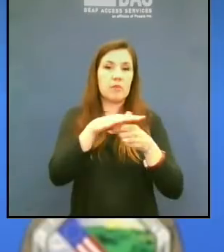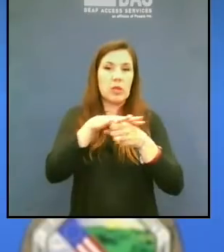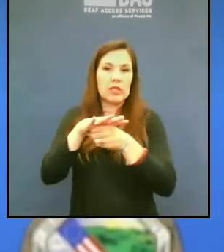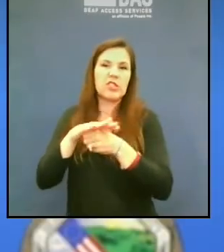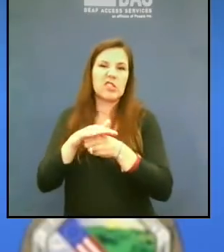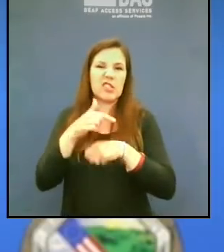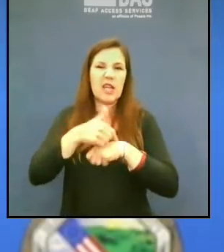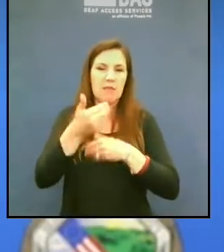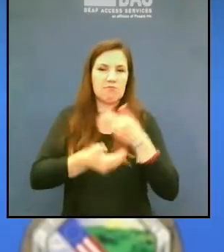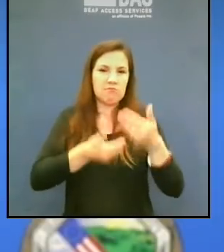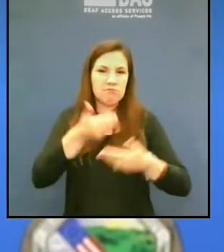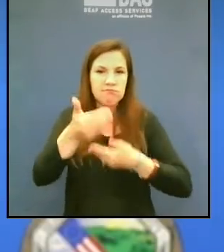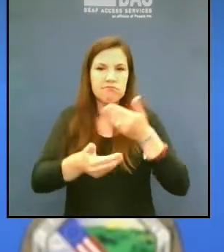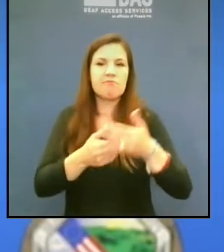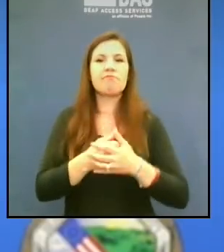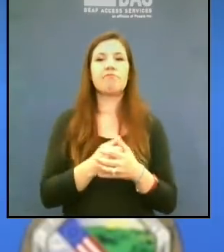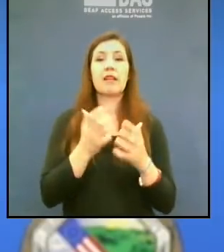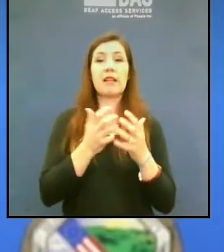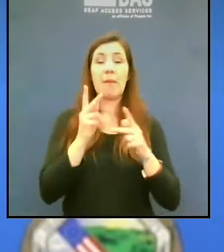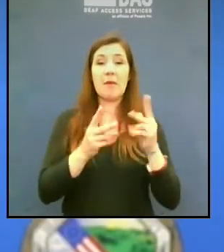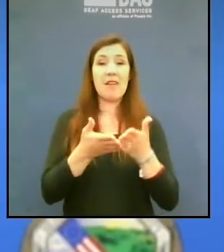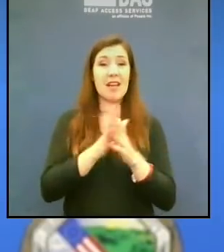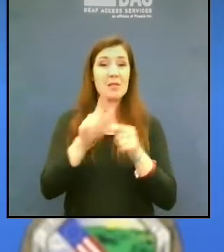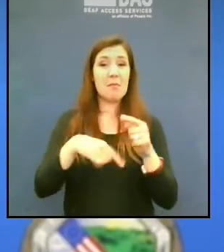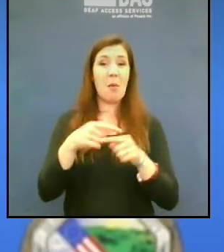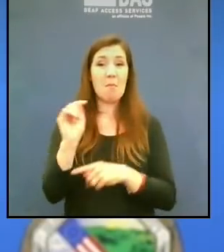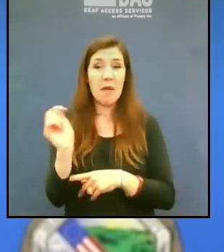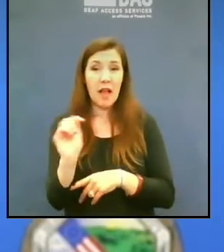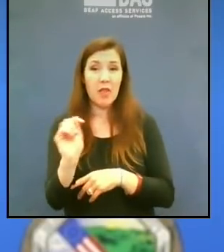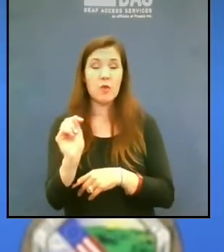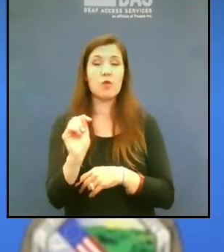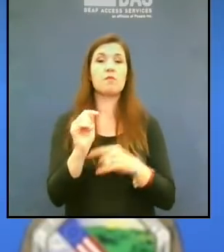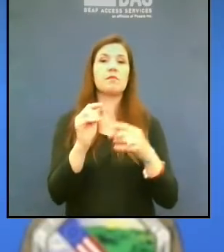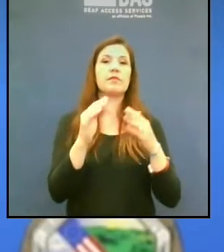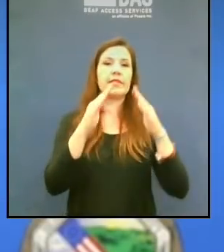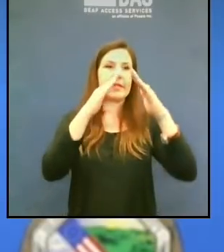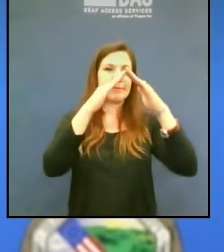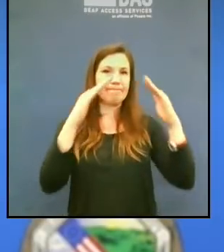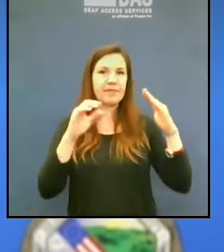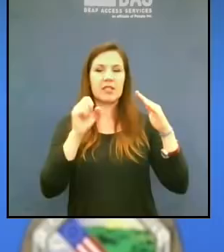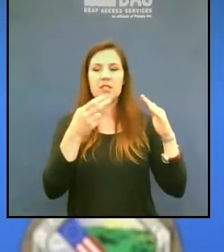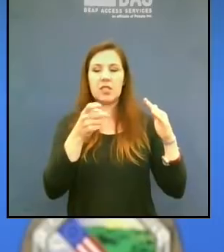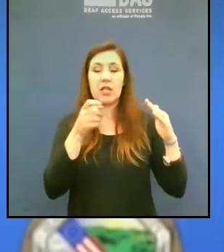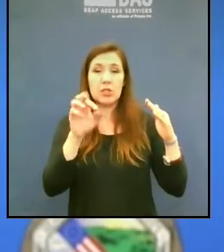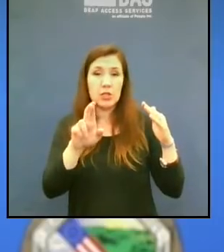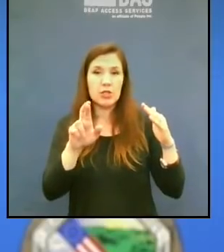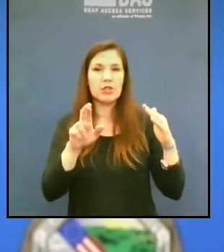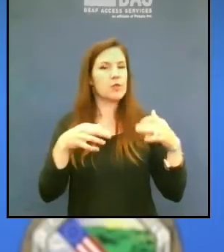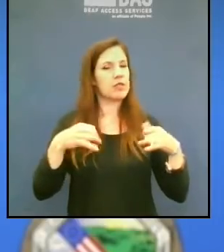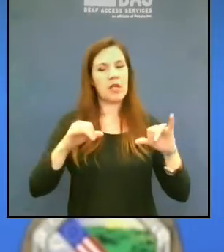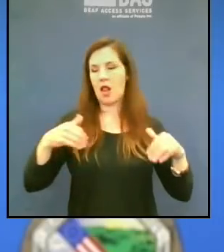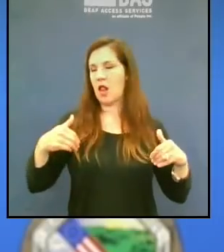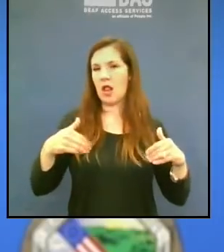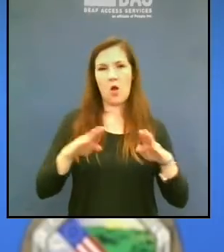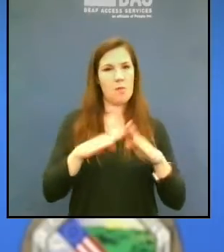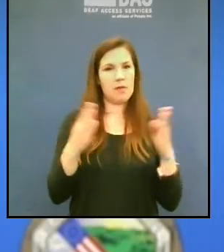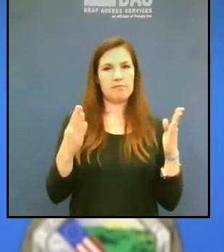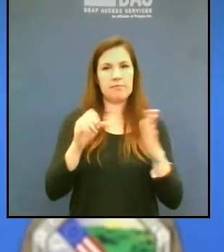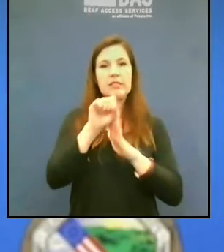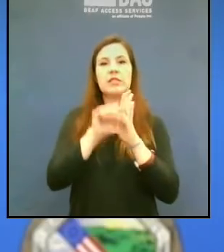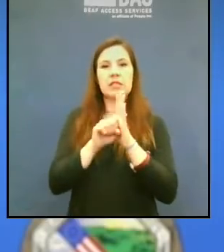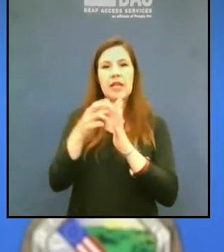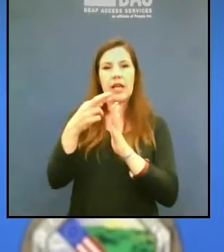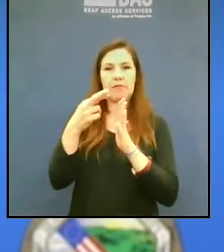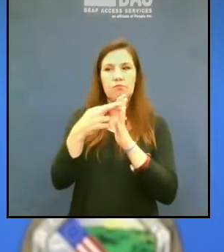by. A lot of people have asked about bathrooms and the shelters that we have. We're still not supposed to have those open under the state's rules